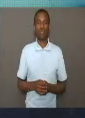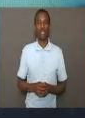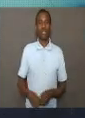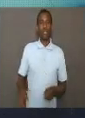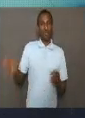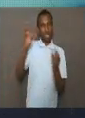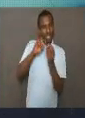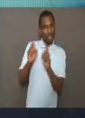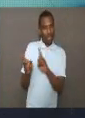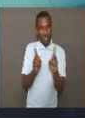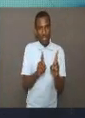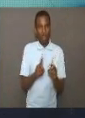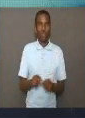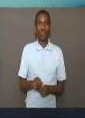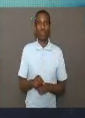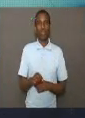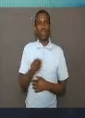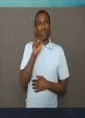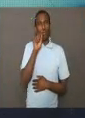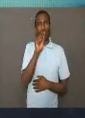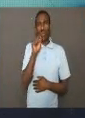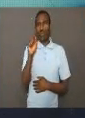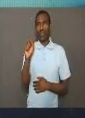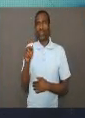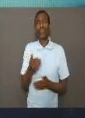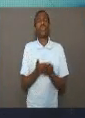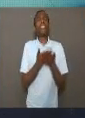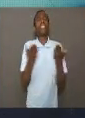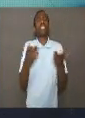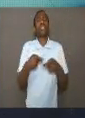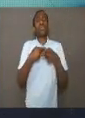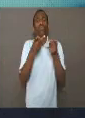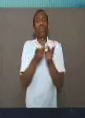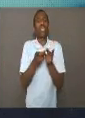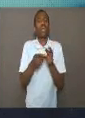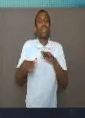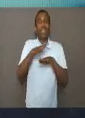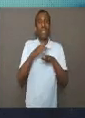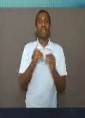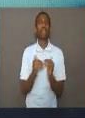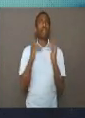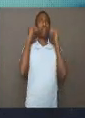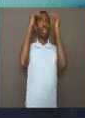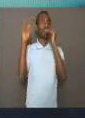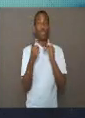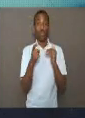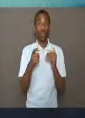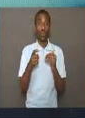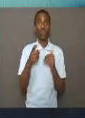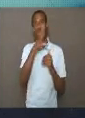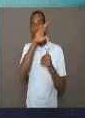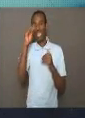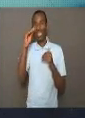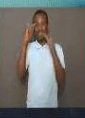identified the points where these energies are at their maximums